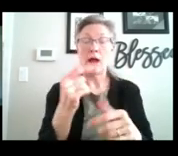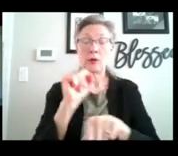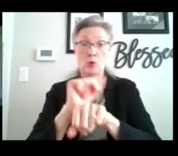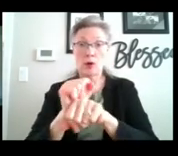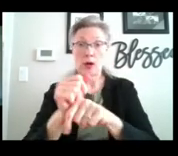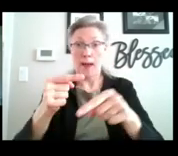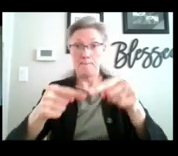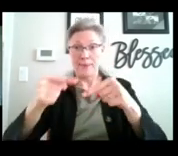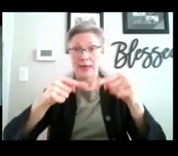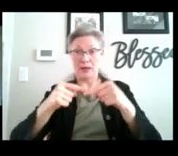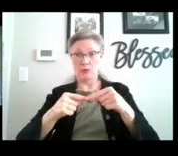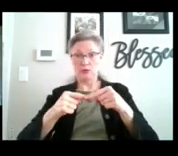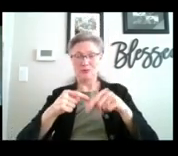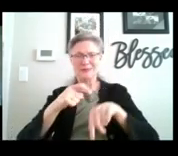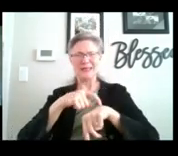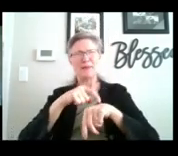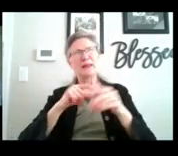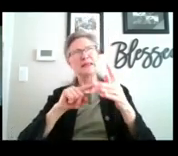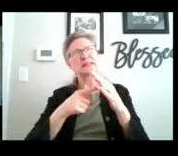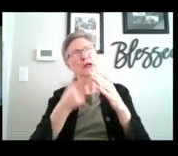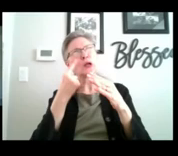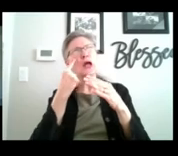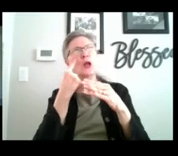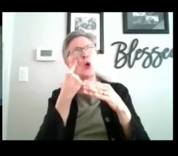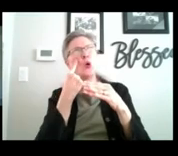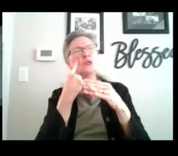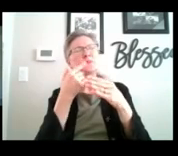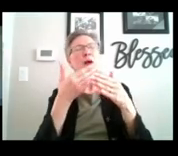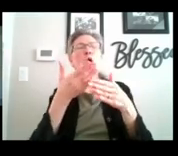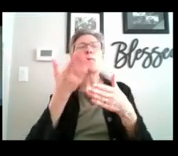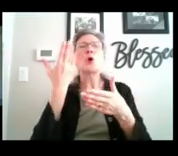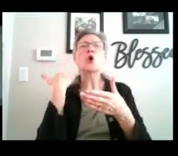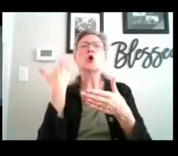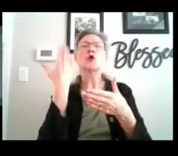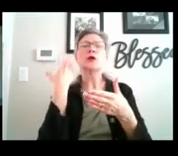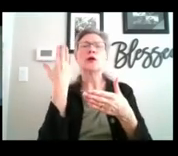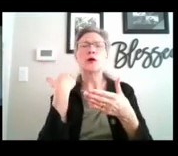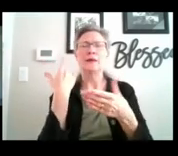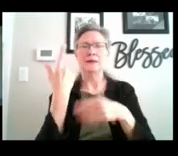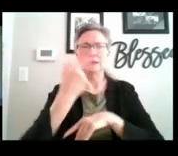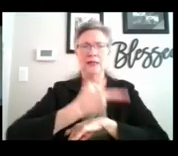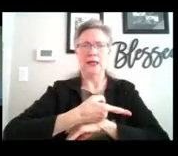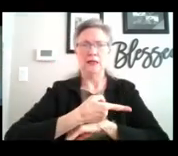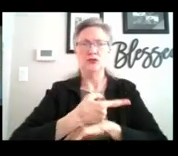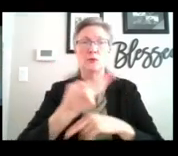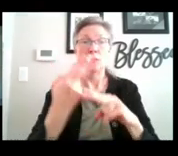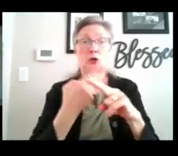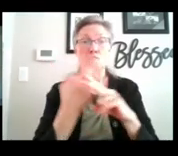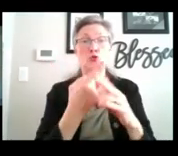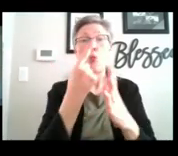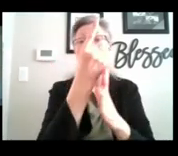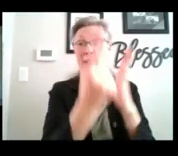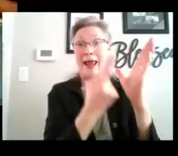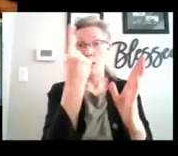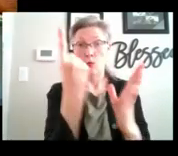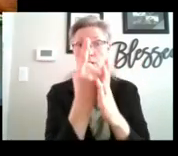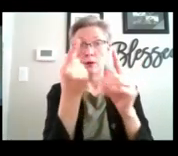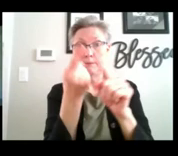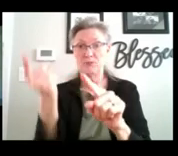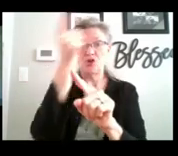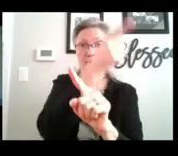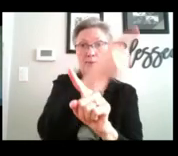try, okay, what time did they start? So I know it's going to be early in the day. Well, I'm going to start by just using that whole hour, right? I'm going to jump back by an hour.